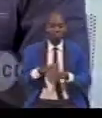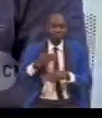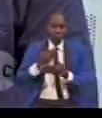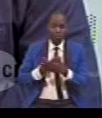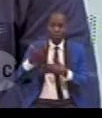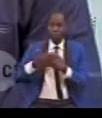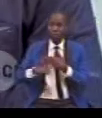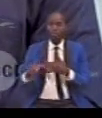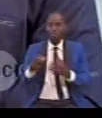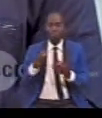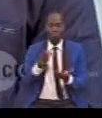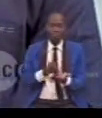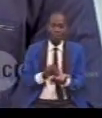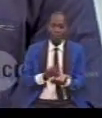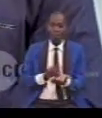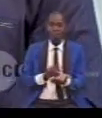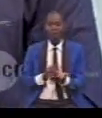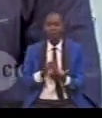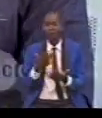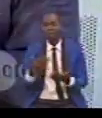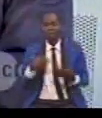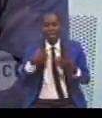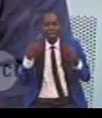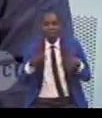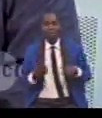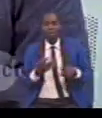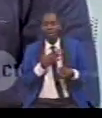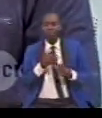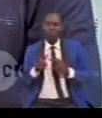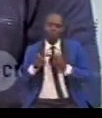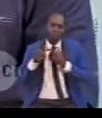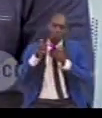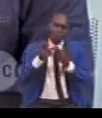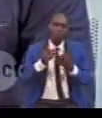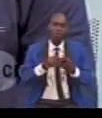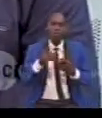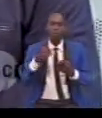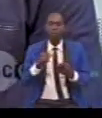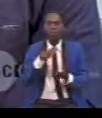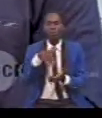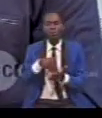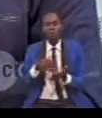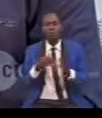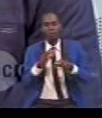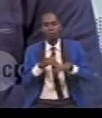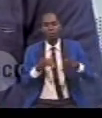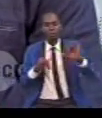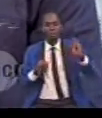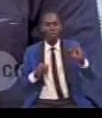sign happened. And we rushed to the ICU. At that point,